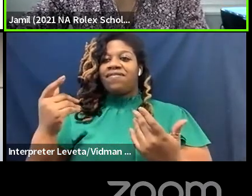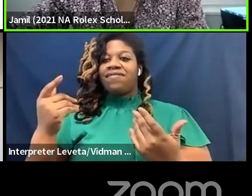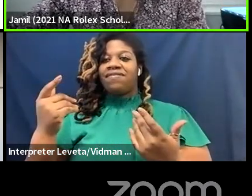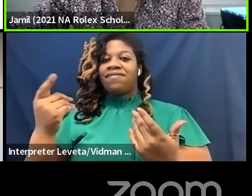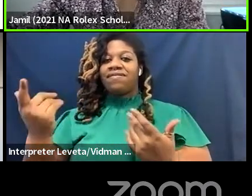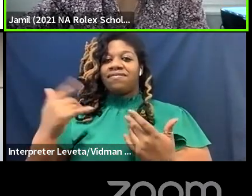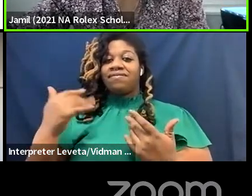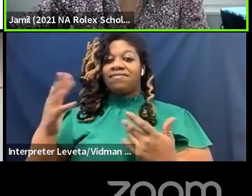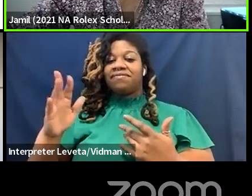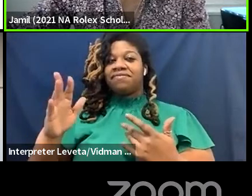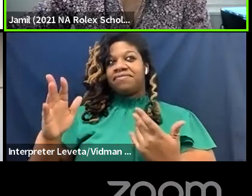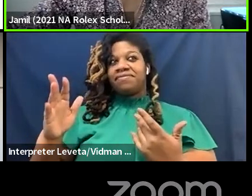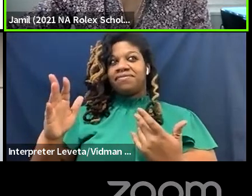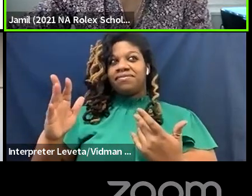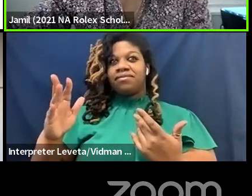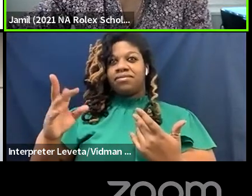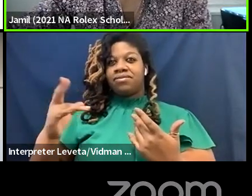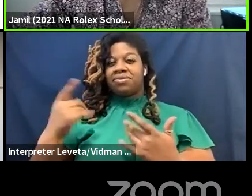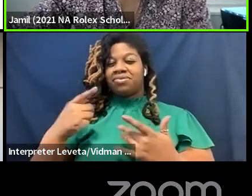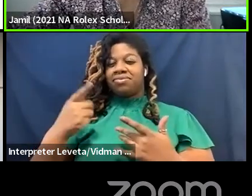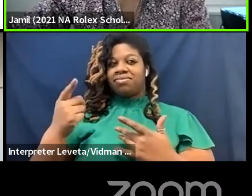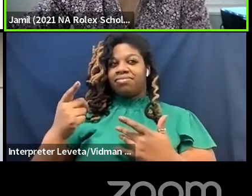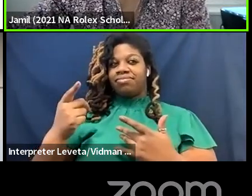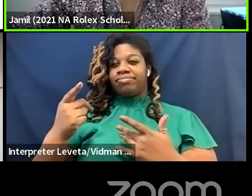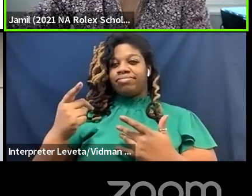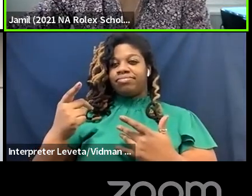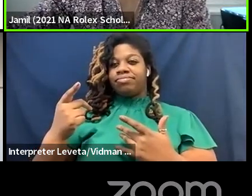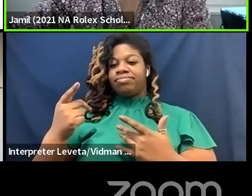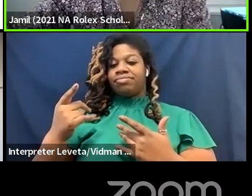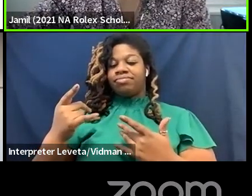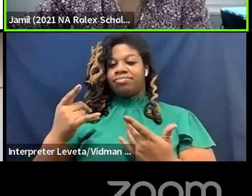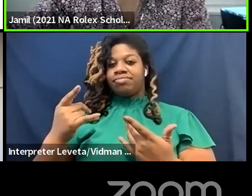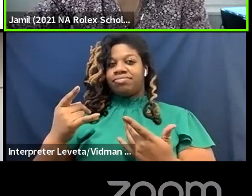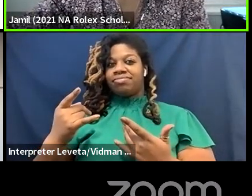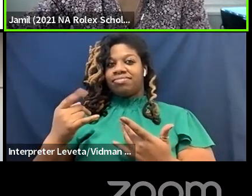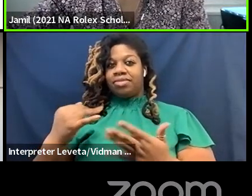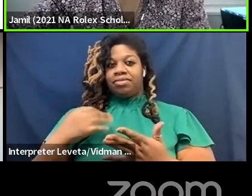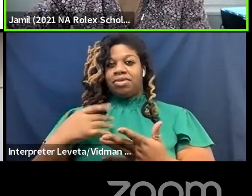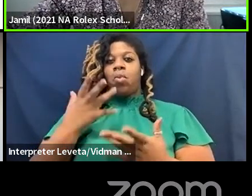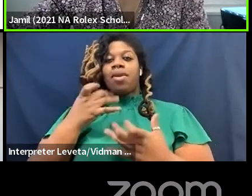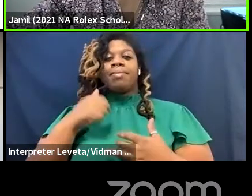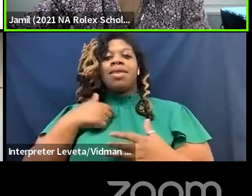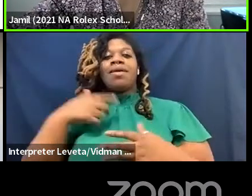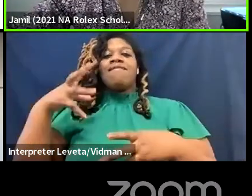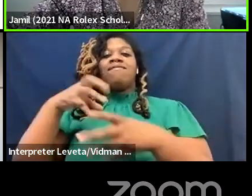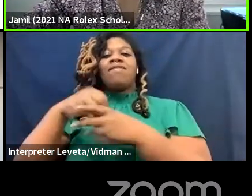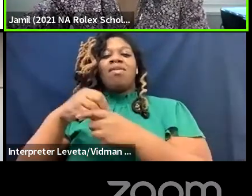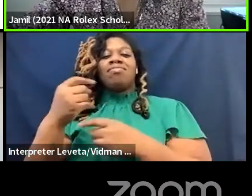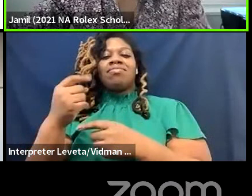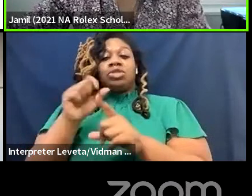deniability when they were faced with a racial issue. And I